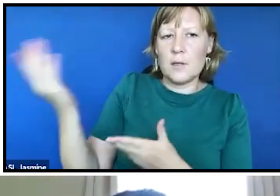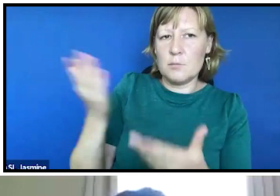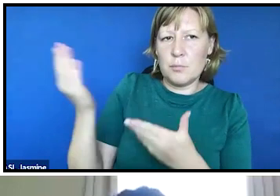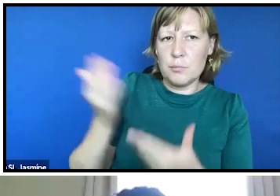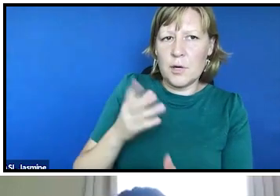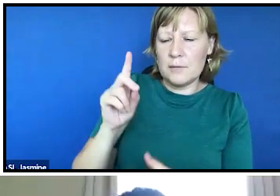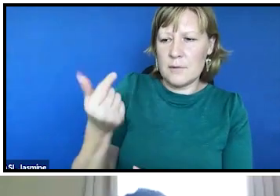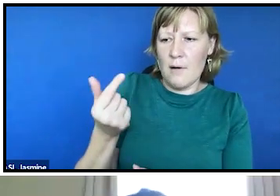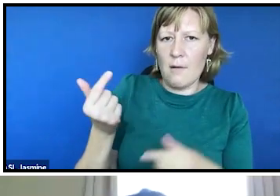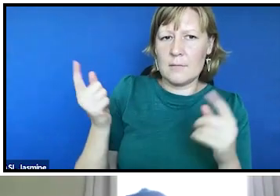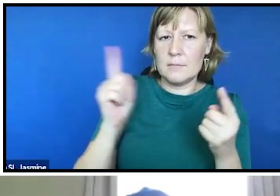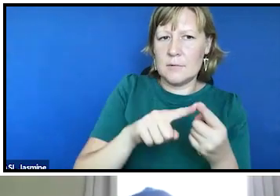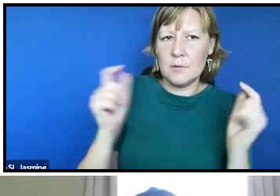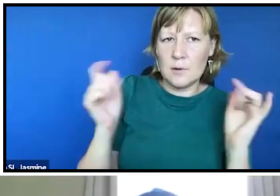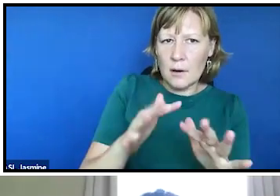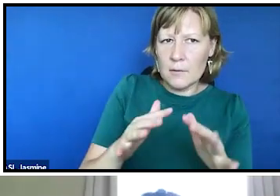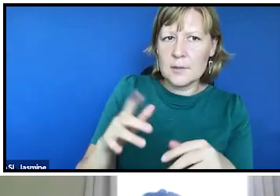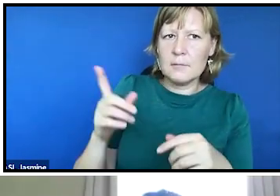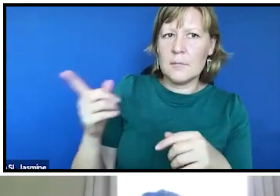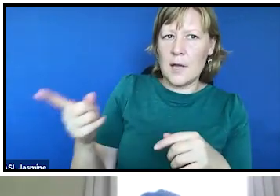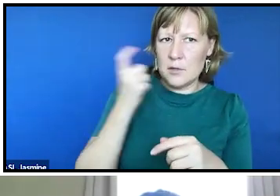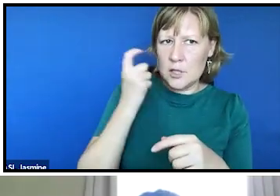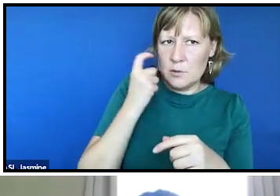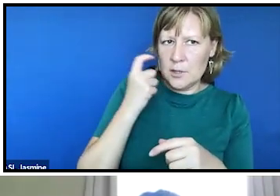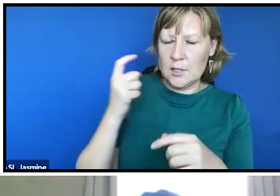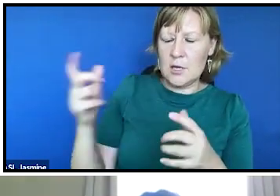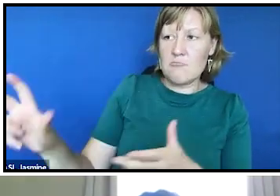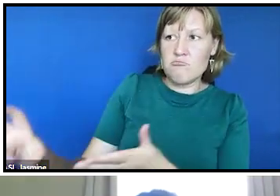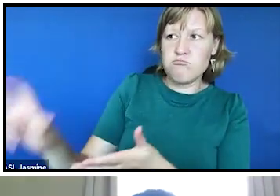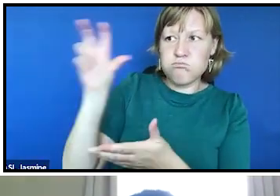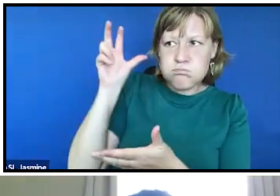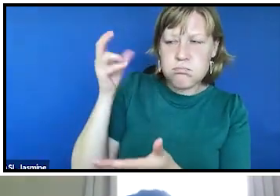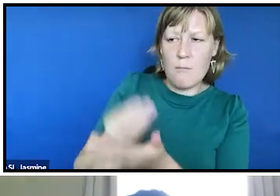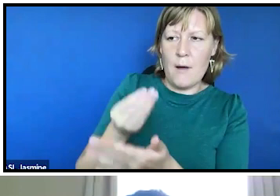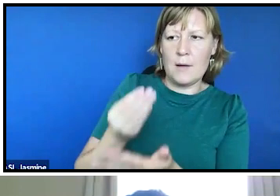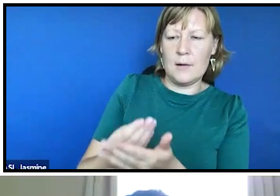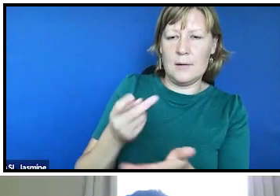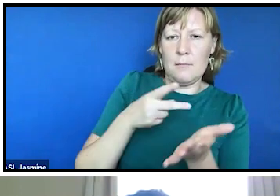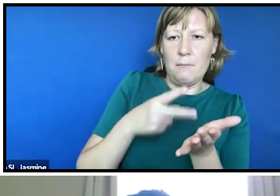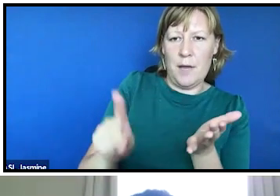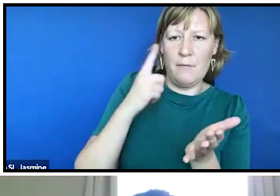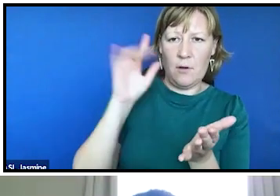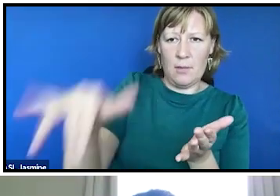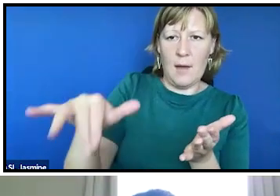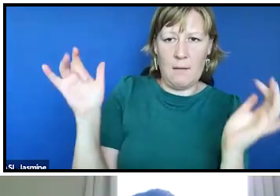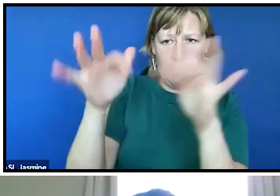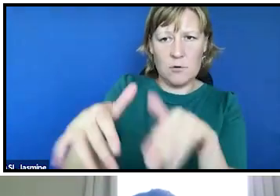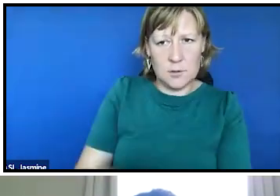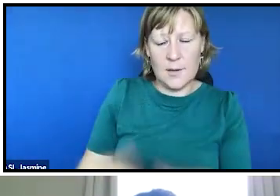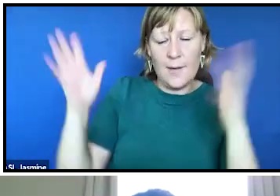donation in the duck's honor to help with pay for the conference. So yay! I love that. So Deb, should I? That's a great